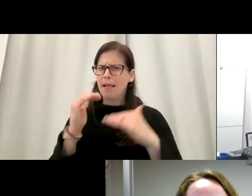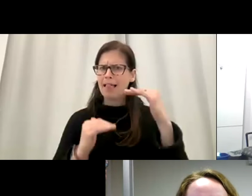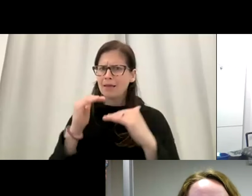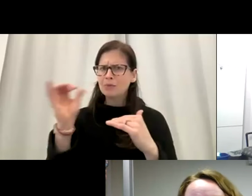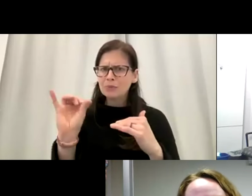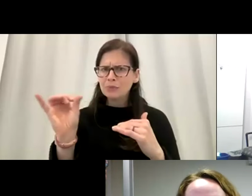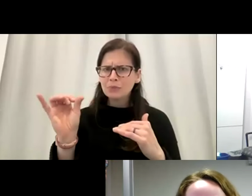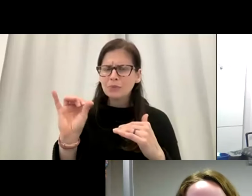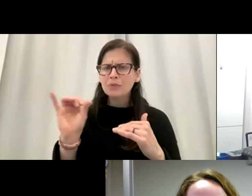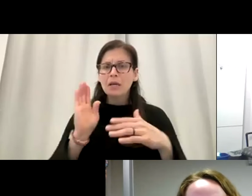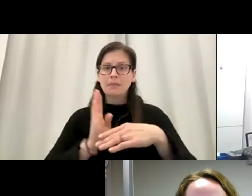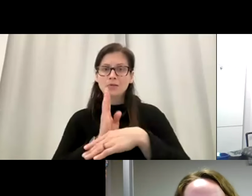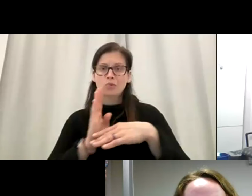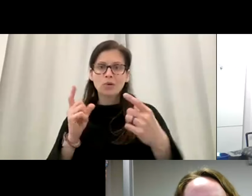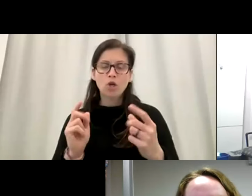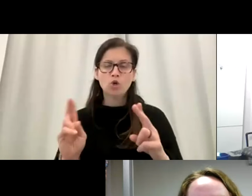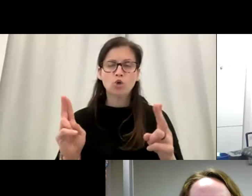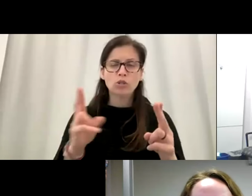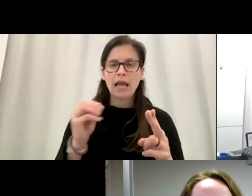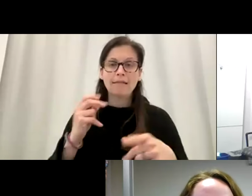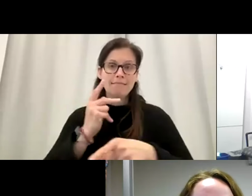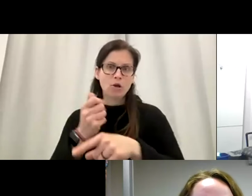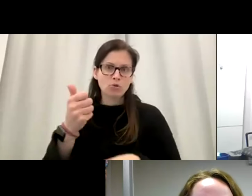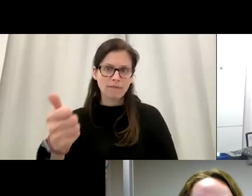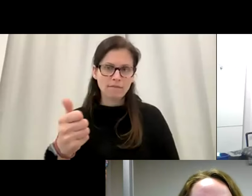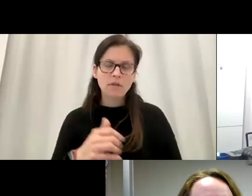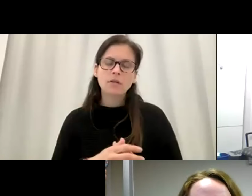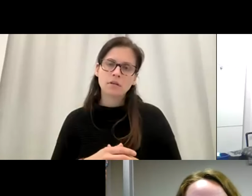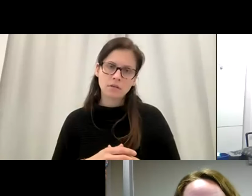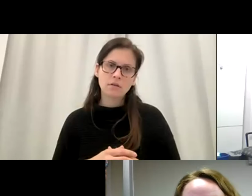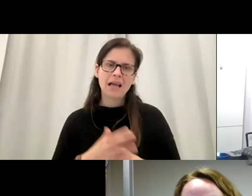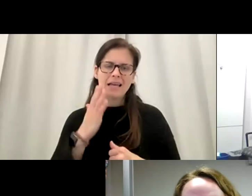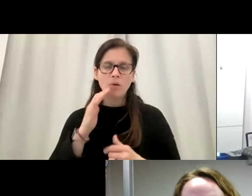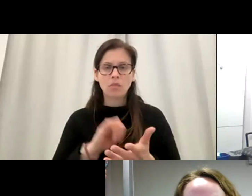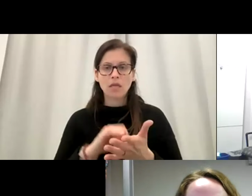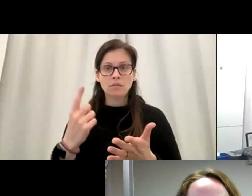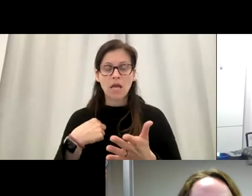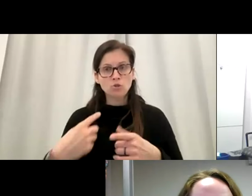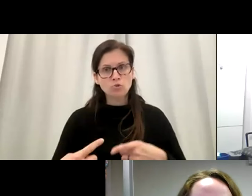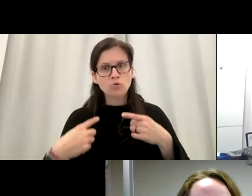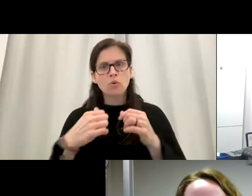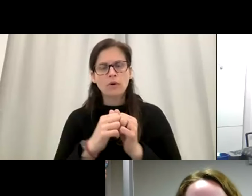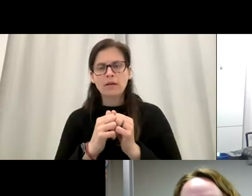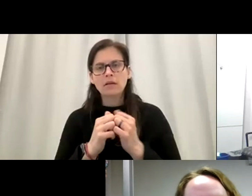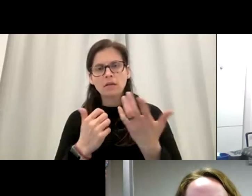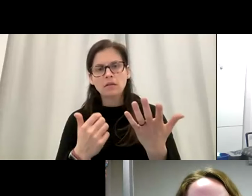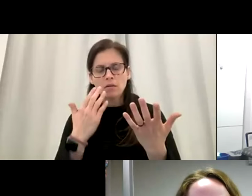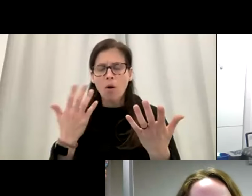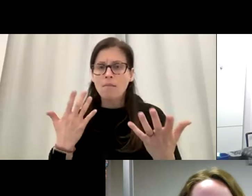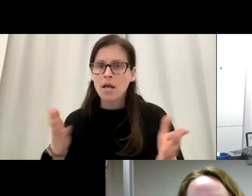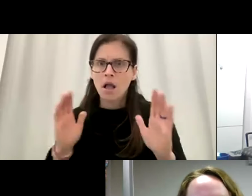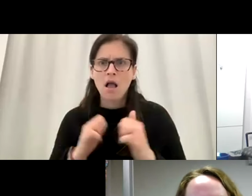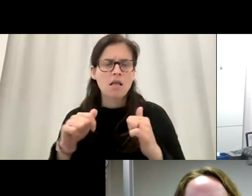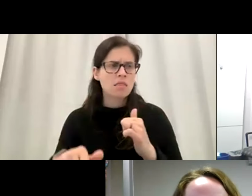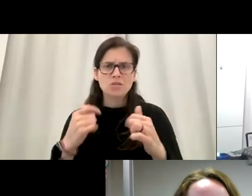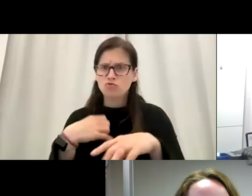between the urgency and taking care of yourself. I know that's something that I struggle with of, oh my God, this is